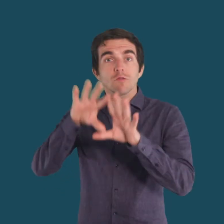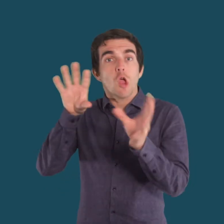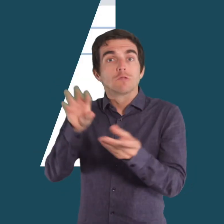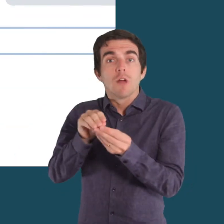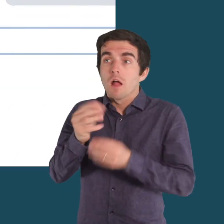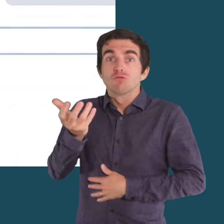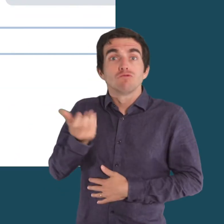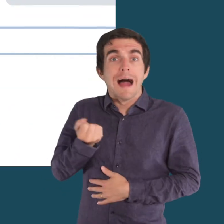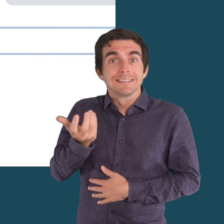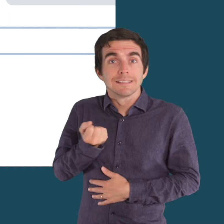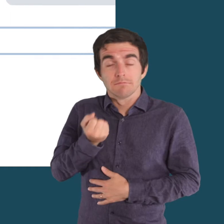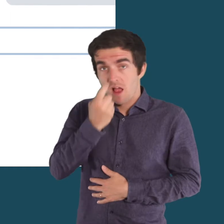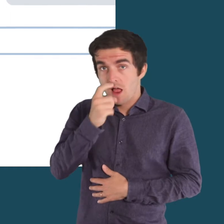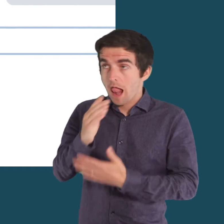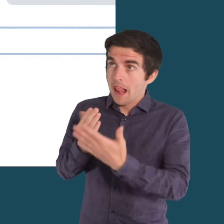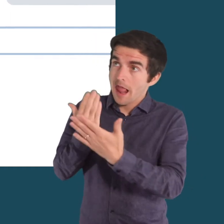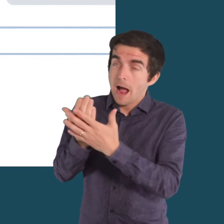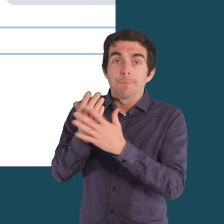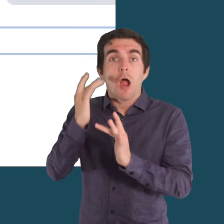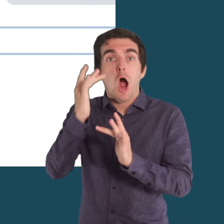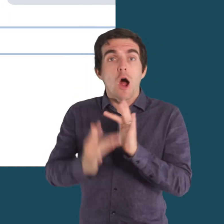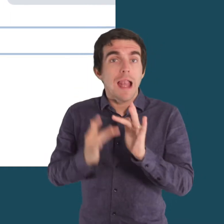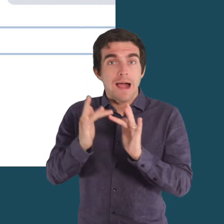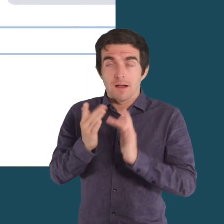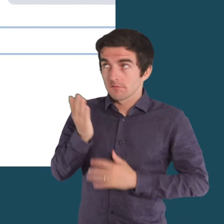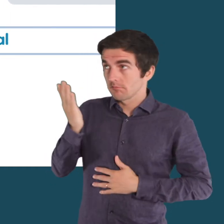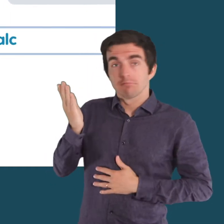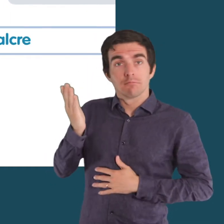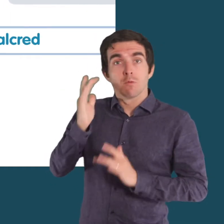Universal credit is claimed online at